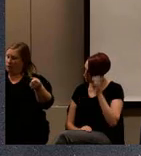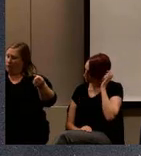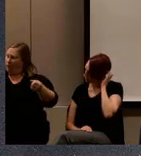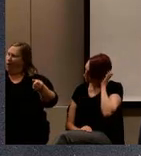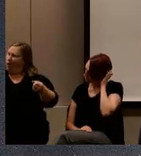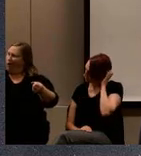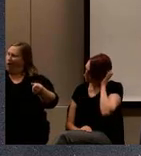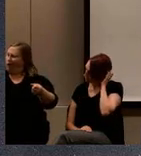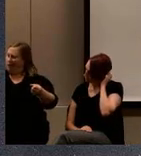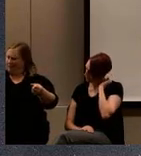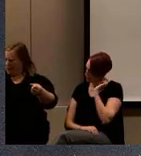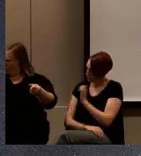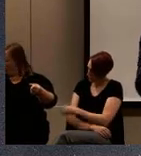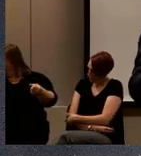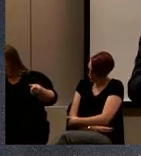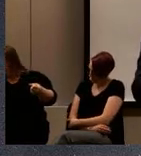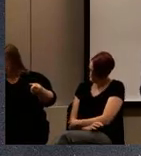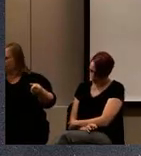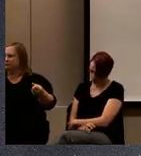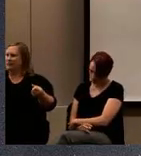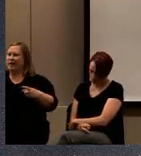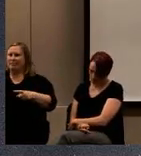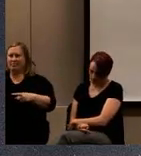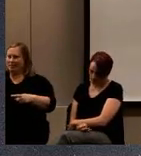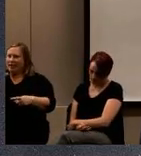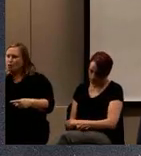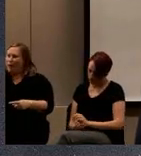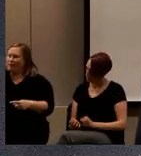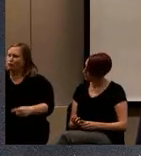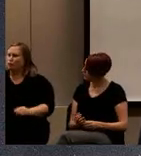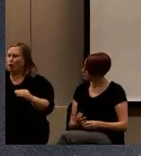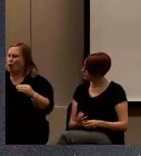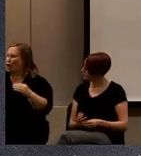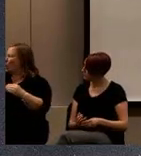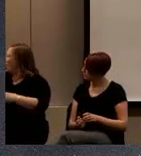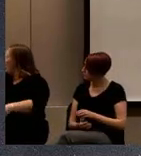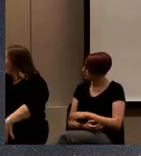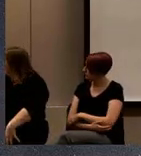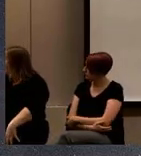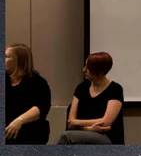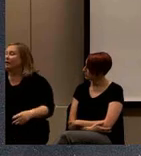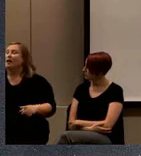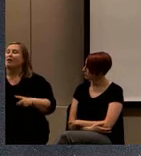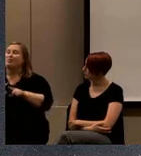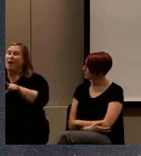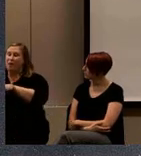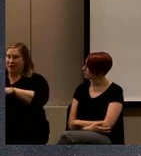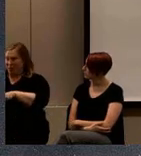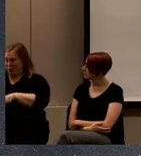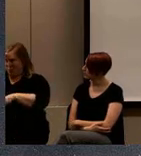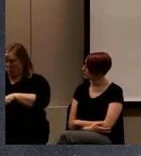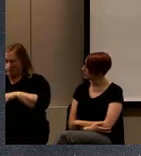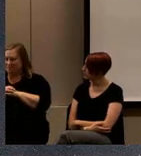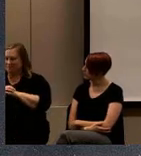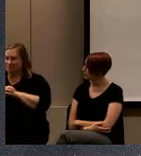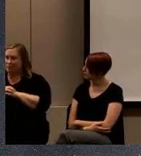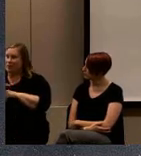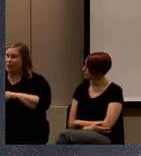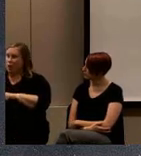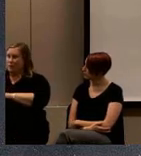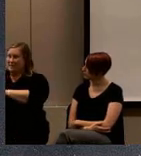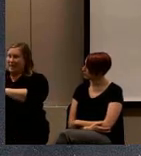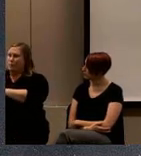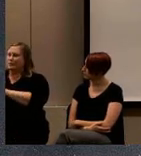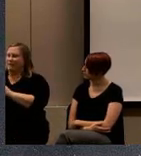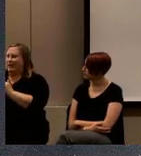see what's immediately behind the vehicle without having to turn their upper trunk to look behind them. But we also know that these rear view cameras